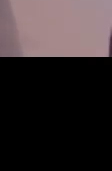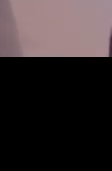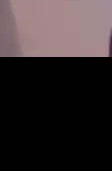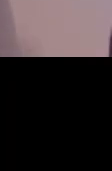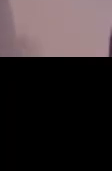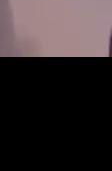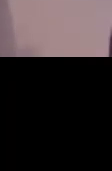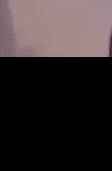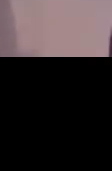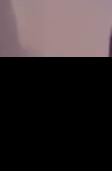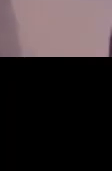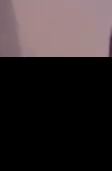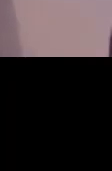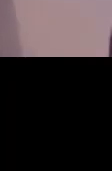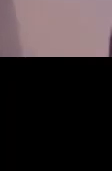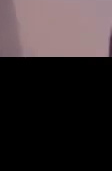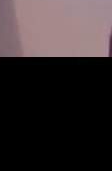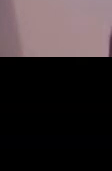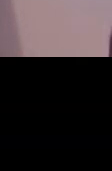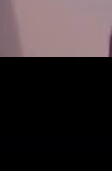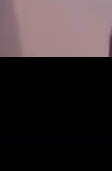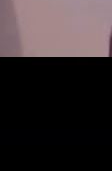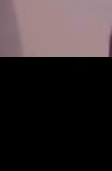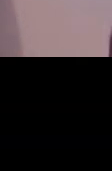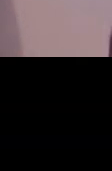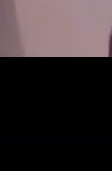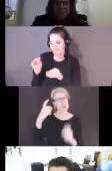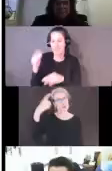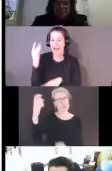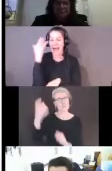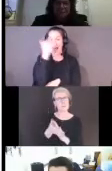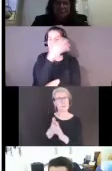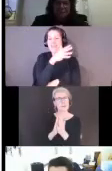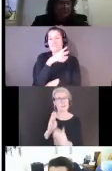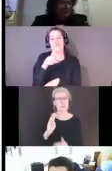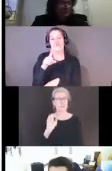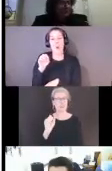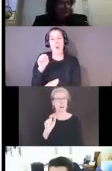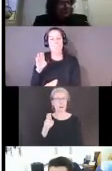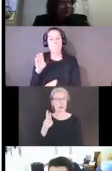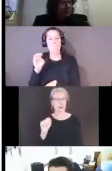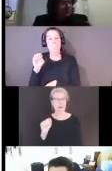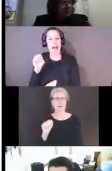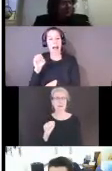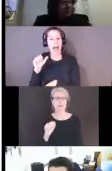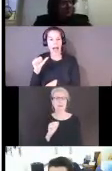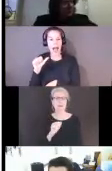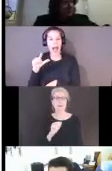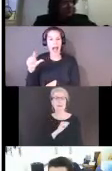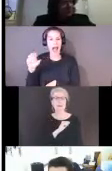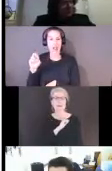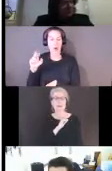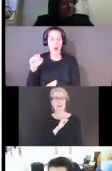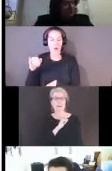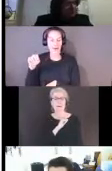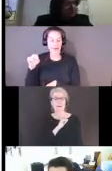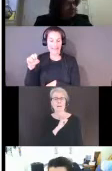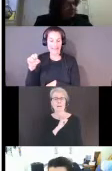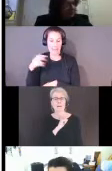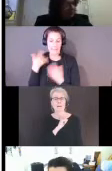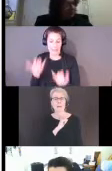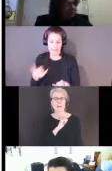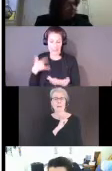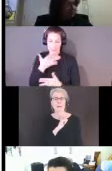Dreams classes. And so I'll just finish off now. I just wanted to finish off by showing one of our